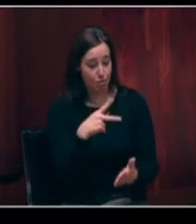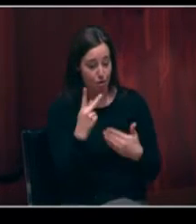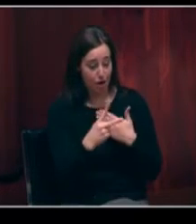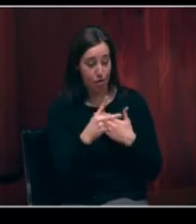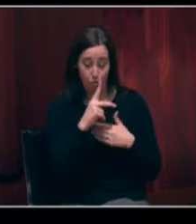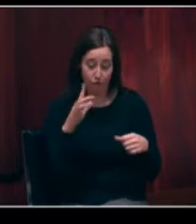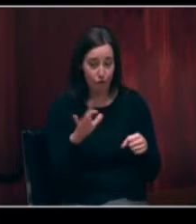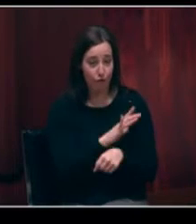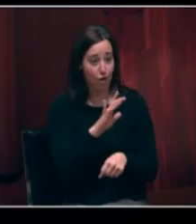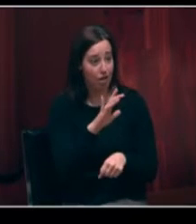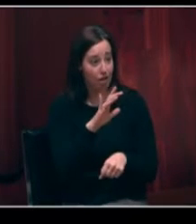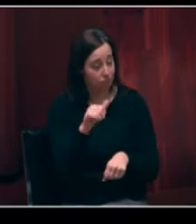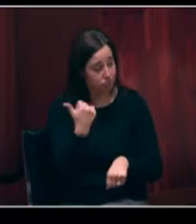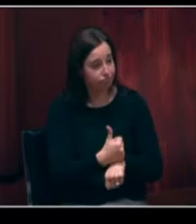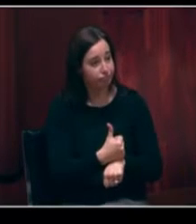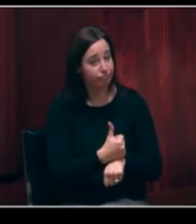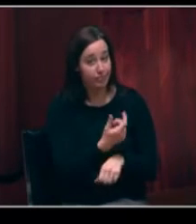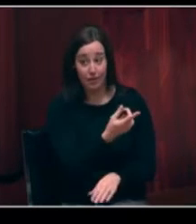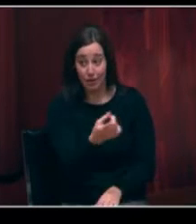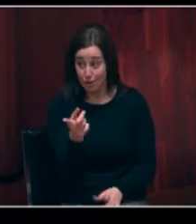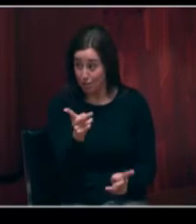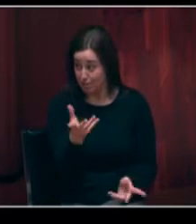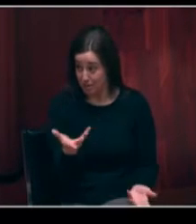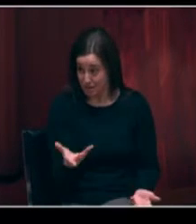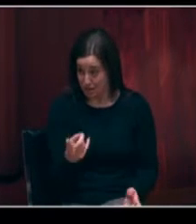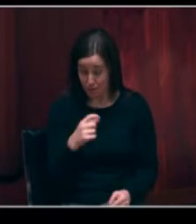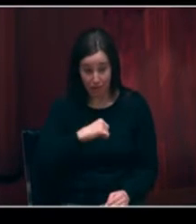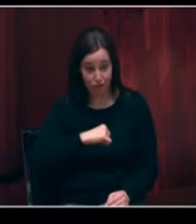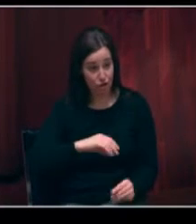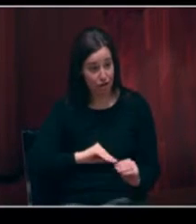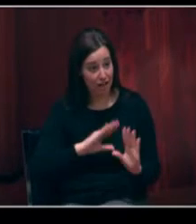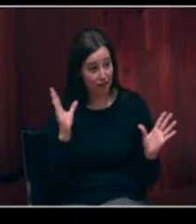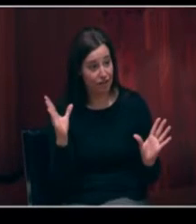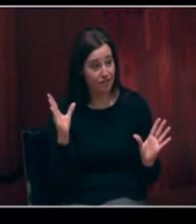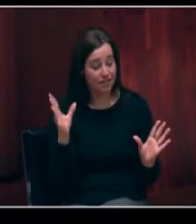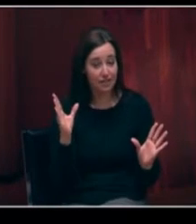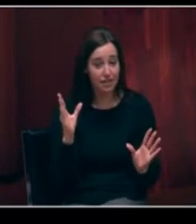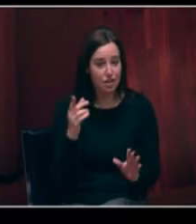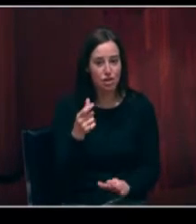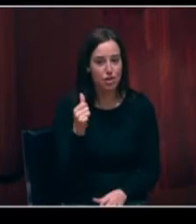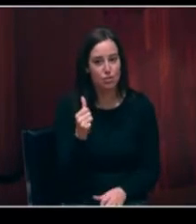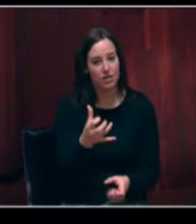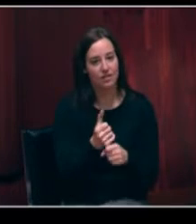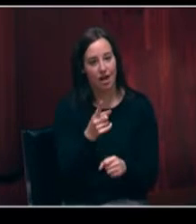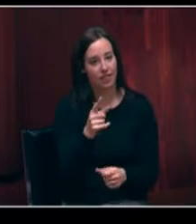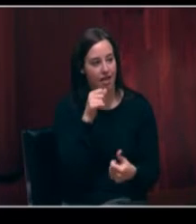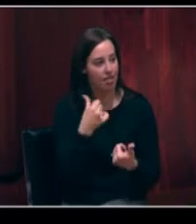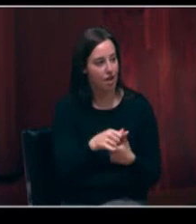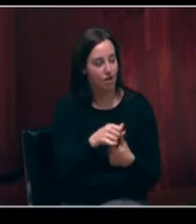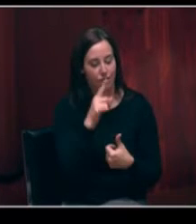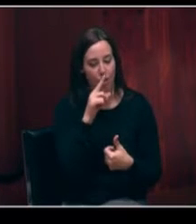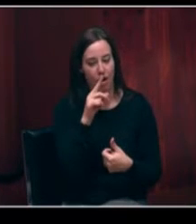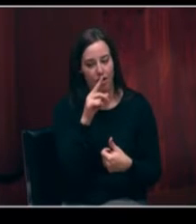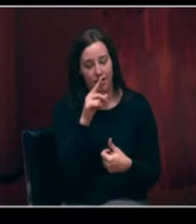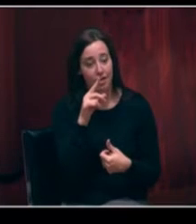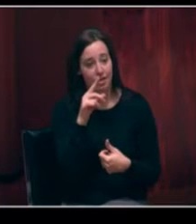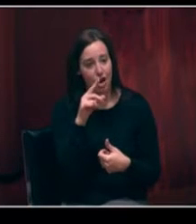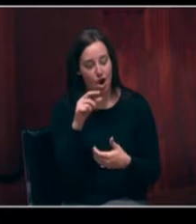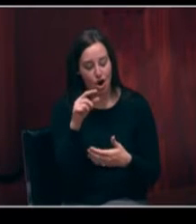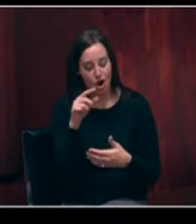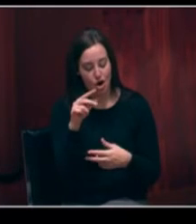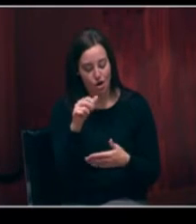have active security clearances, you probably wouldn't have got that nice letter saying that you have credit monitoring for the next year. So this program